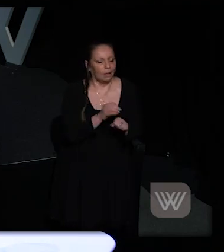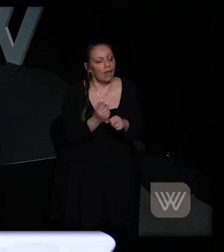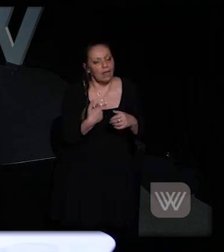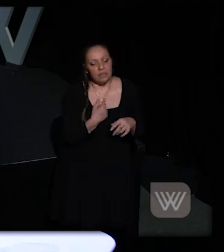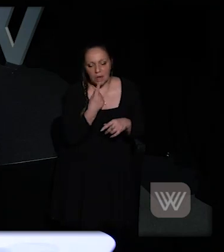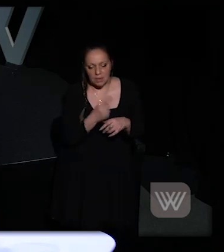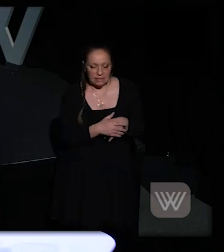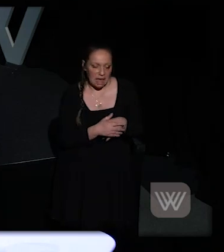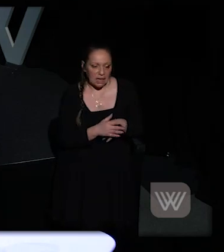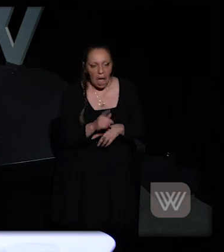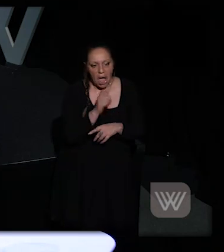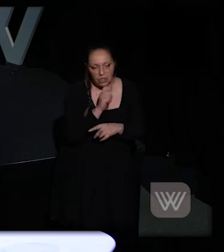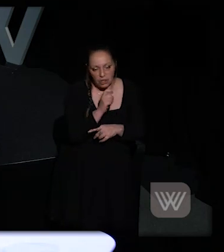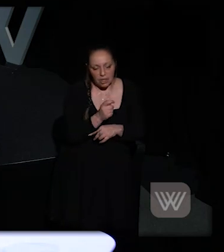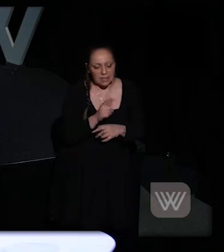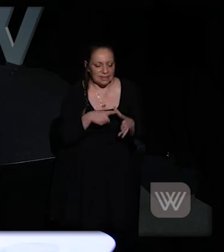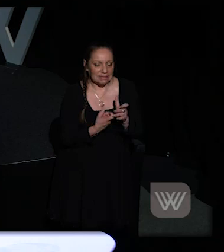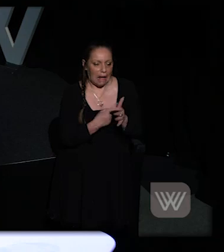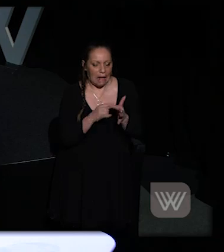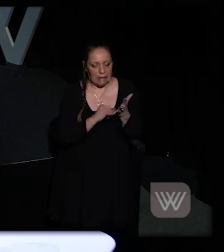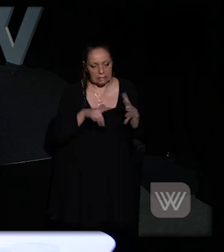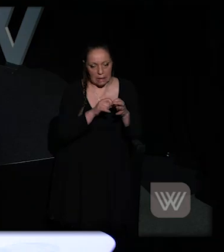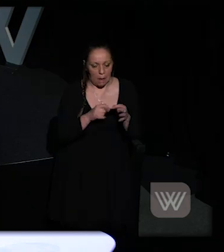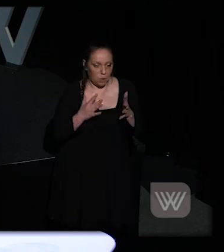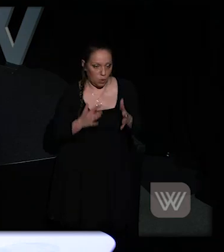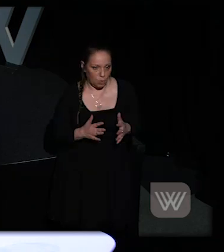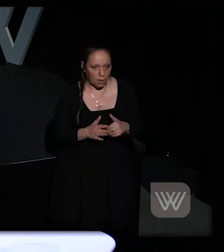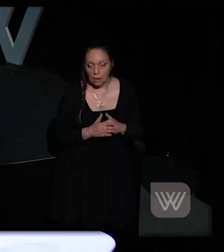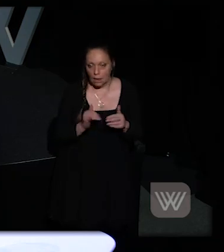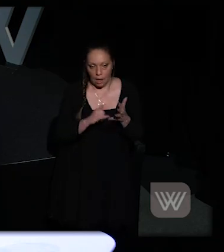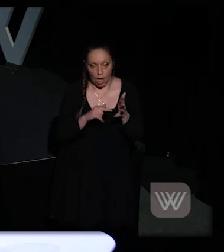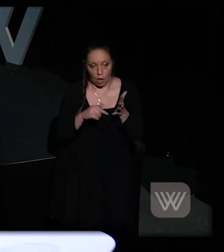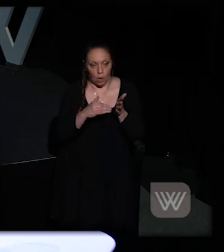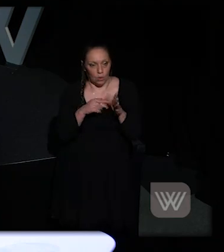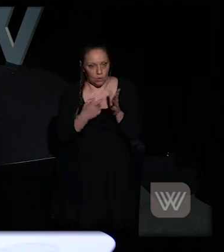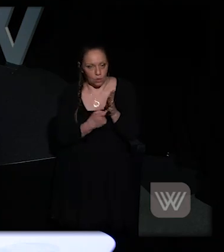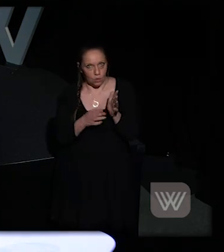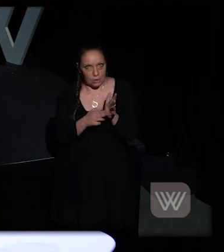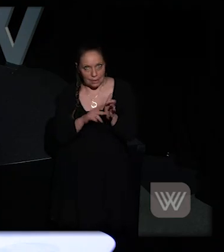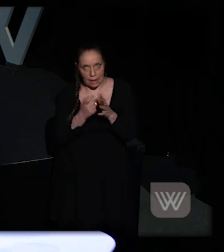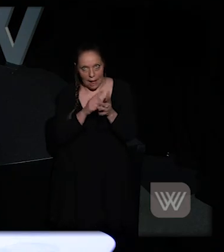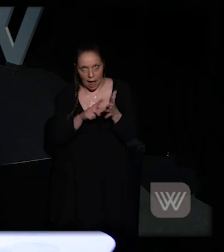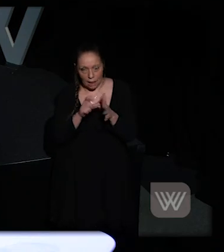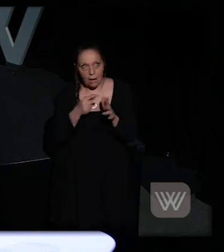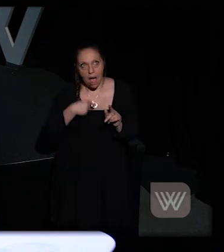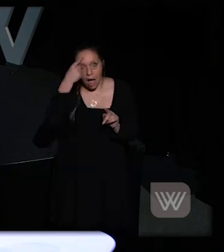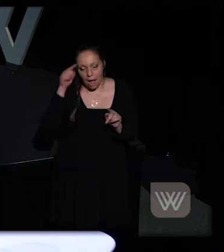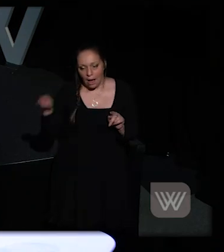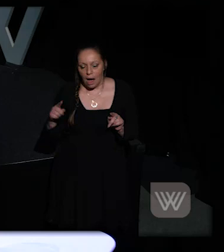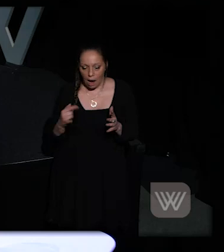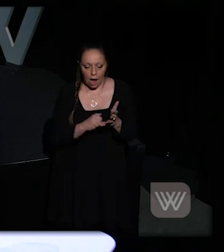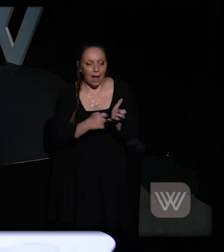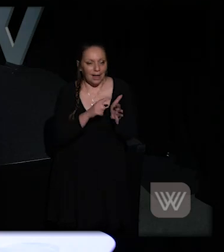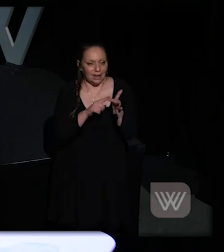saying journalists are subhuman and whatever, and I was like, Susan Carland. So I started to screenshot them, and